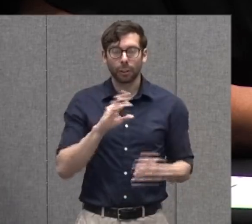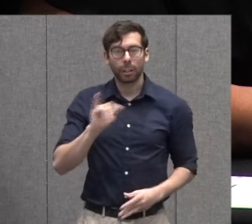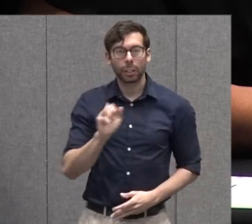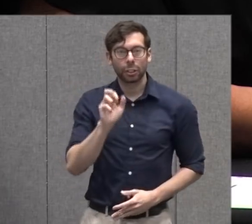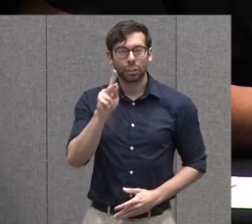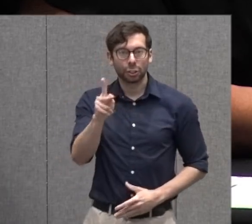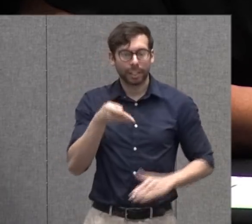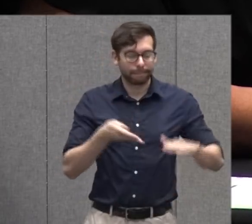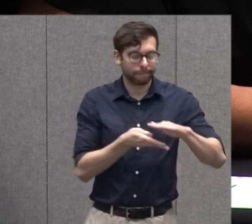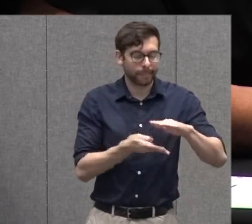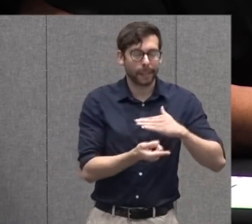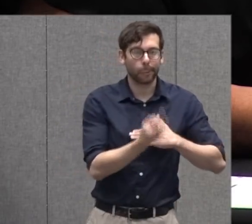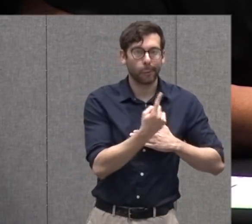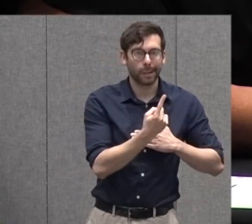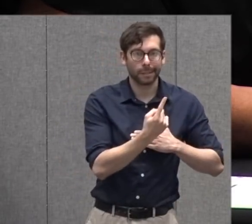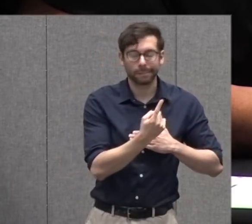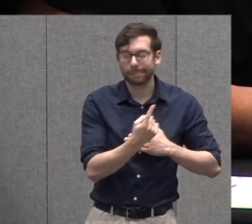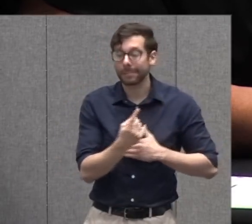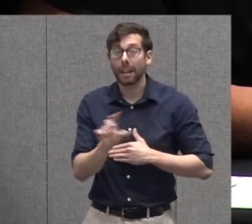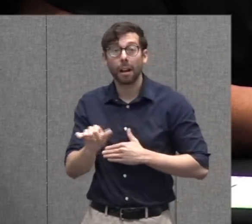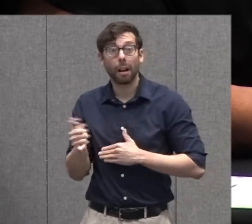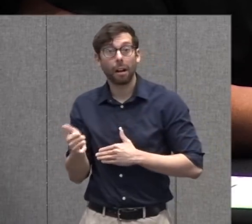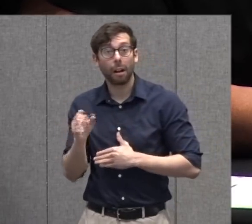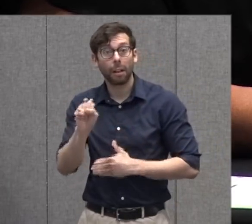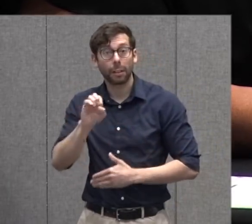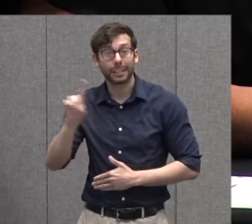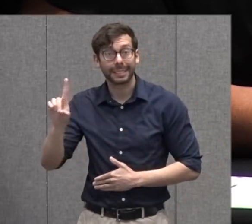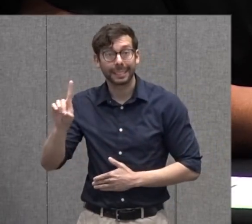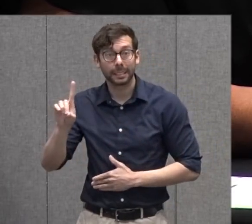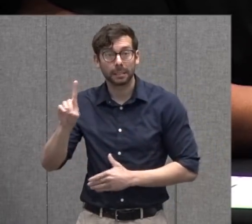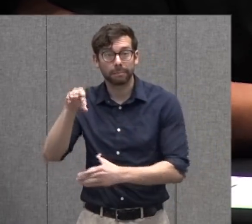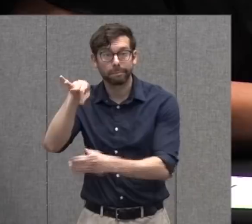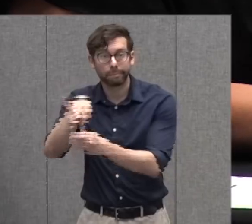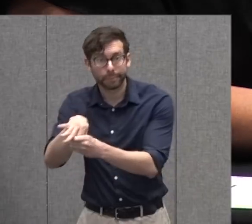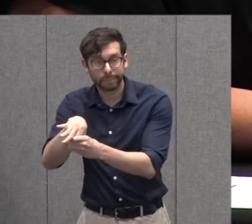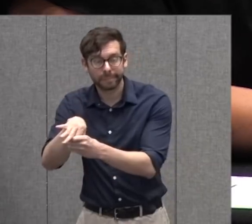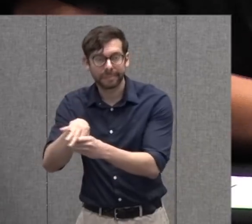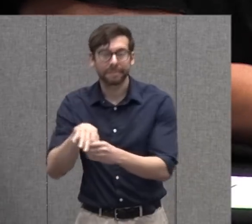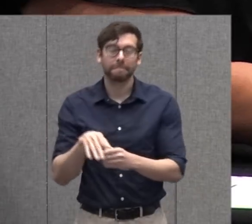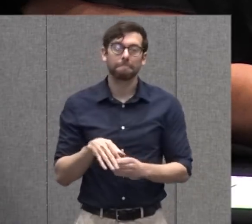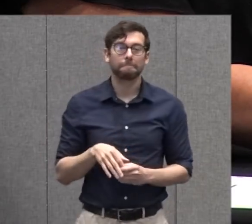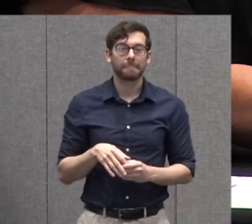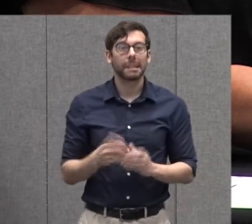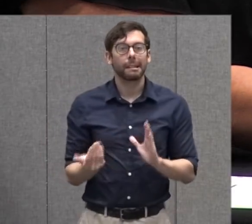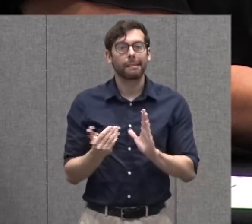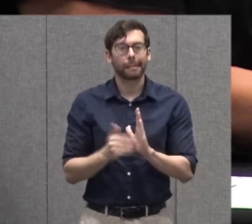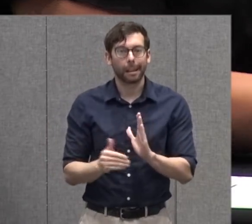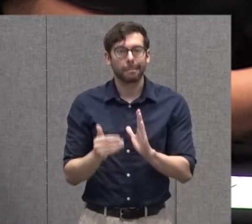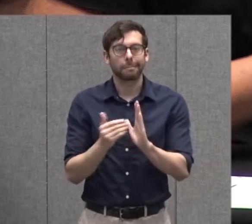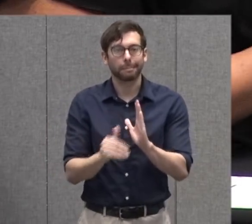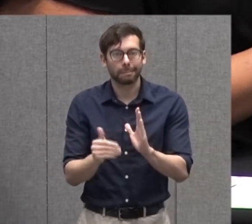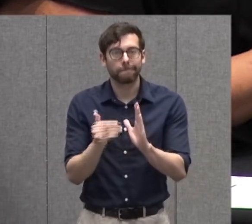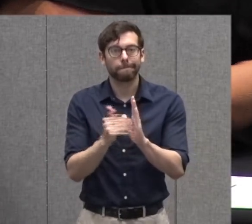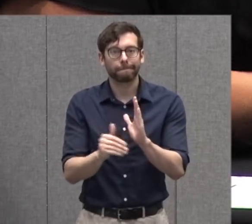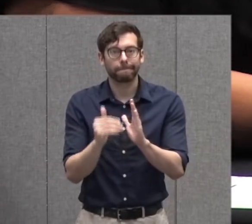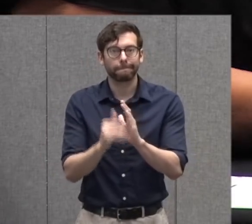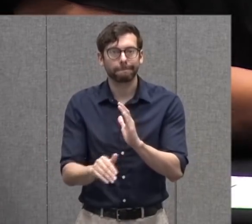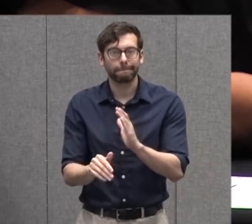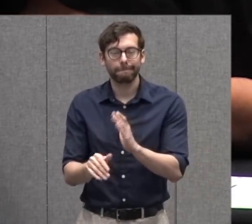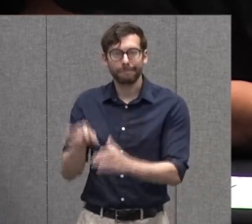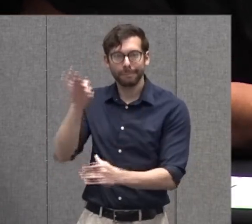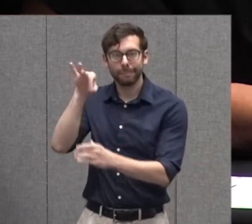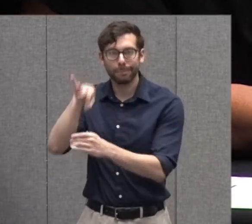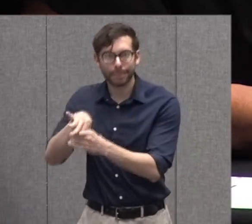in the ground. He continues to bury 1 and to get 2. That's very